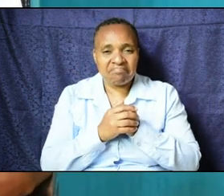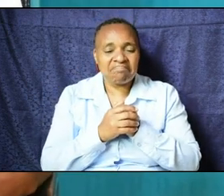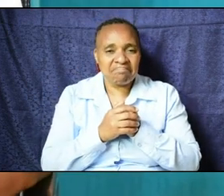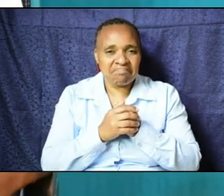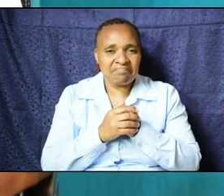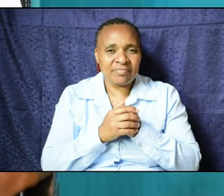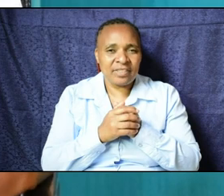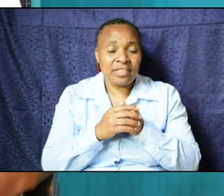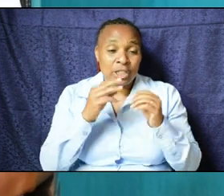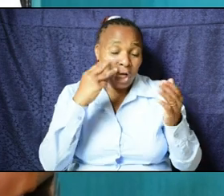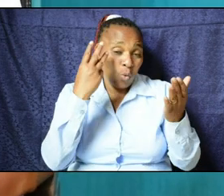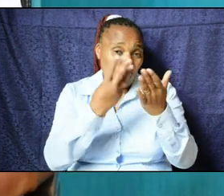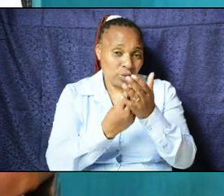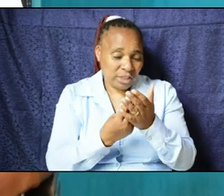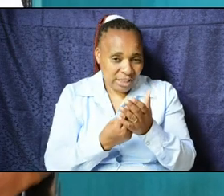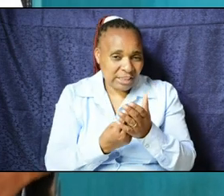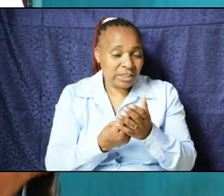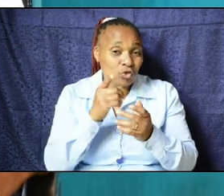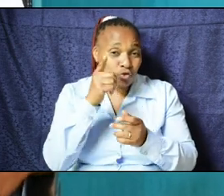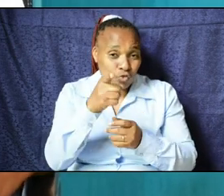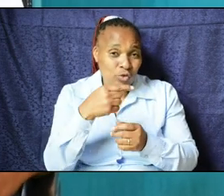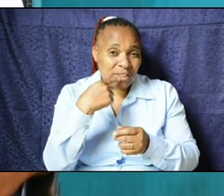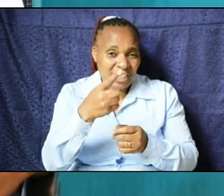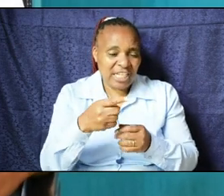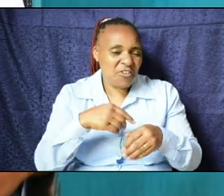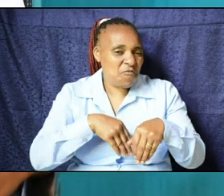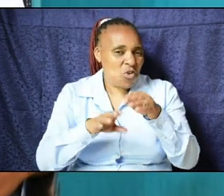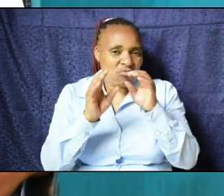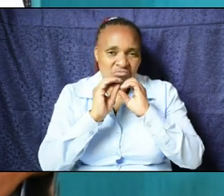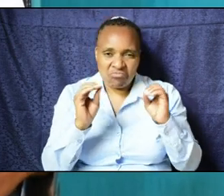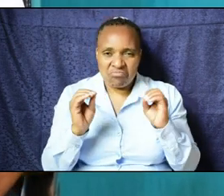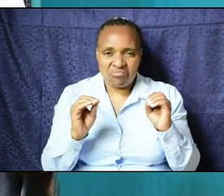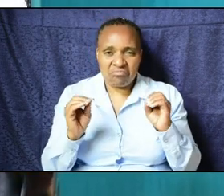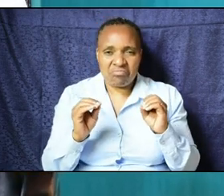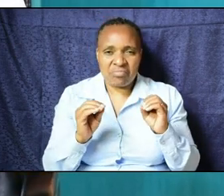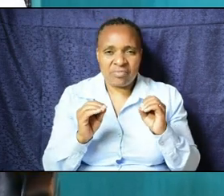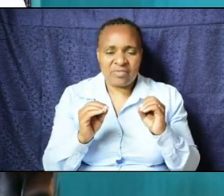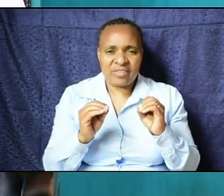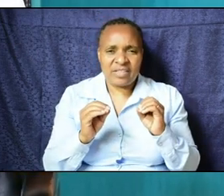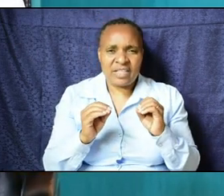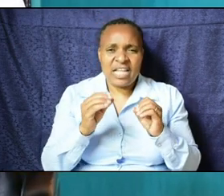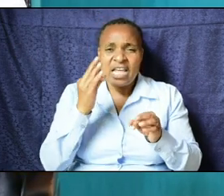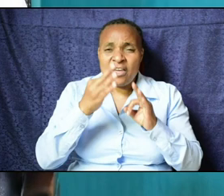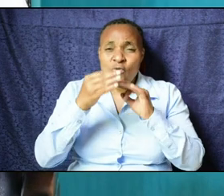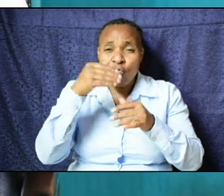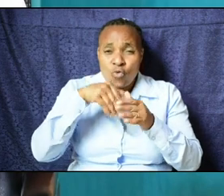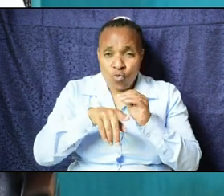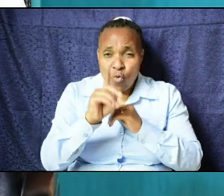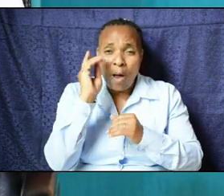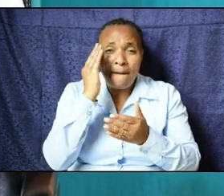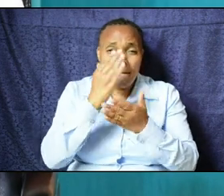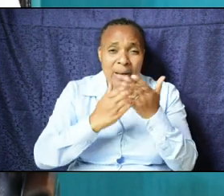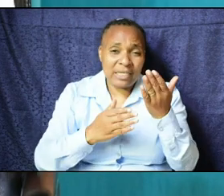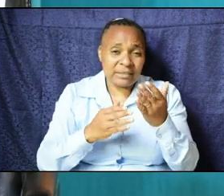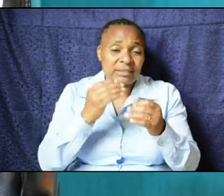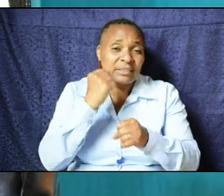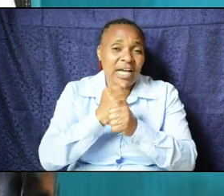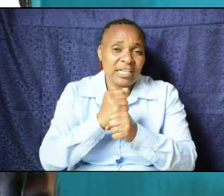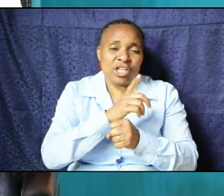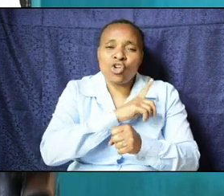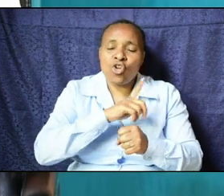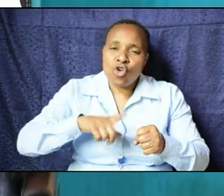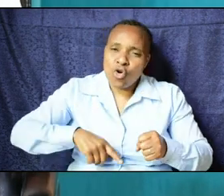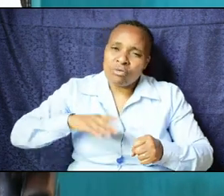they have witnessed you telling them, they don't have to follow. True. Your part is done. Mm-hmm. You've done the Lord's purpose.